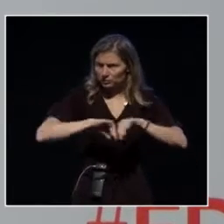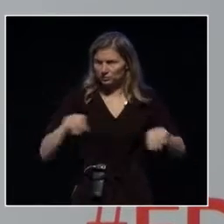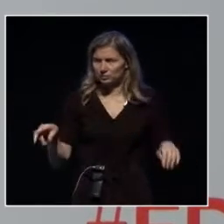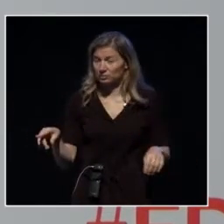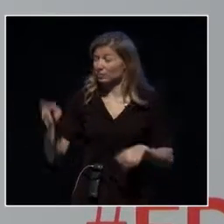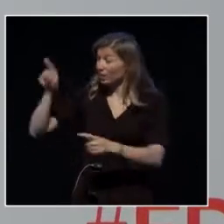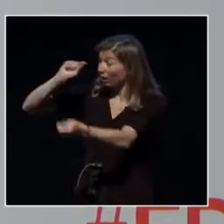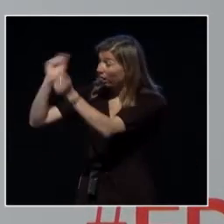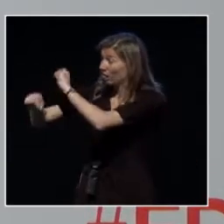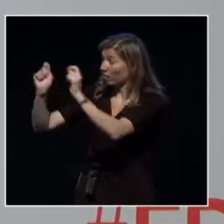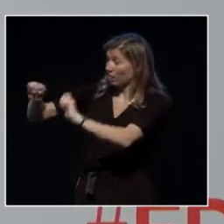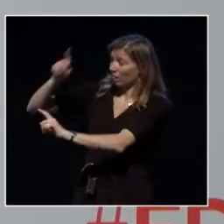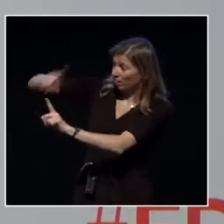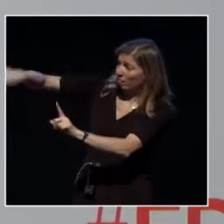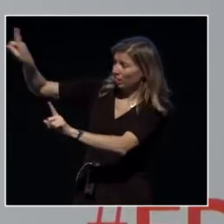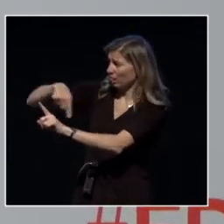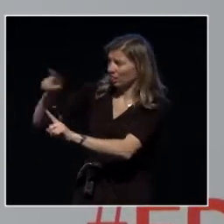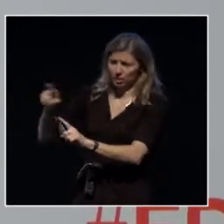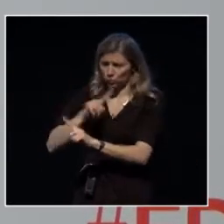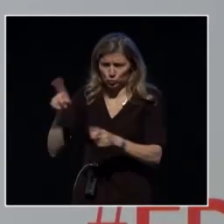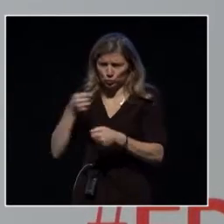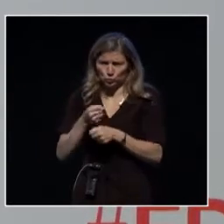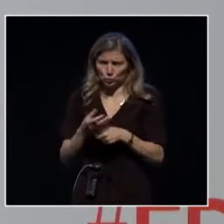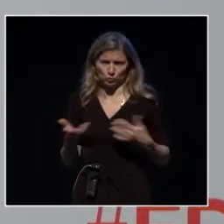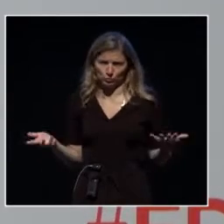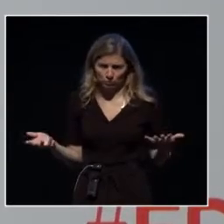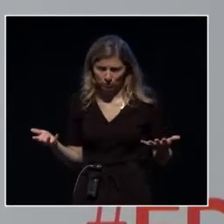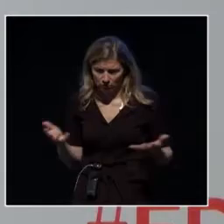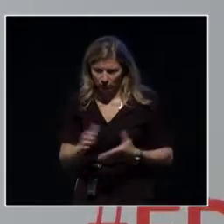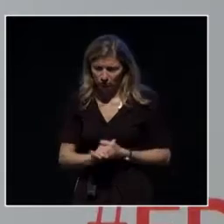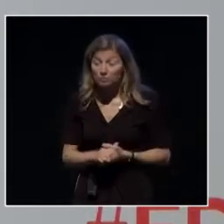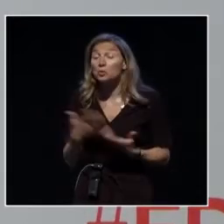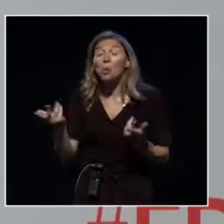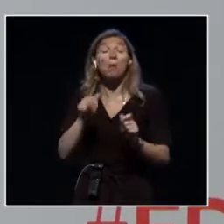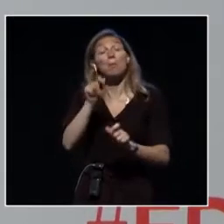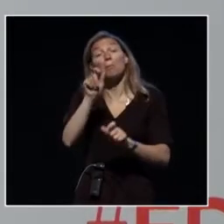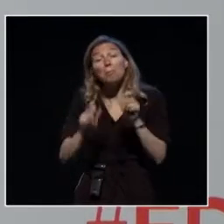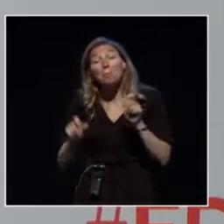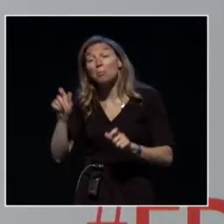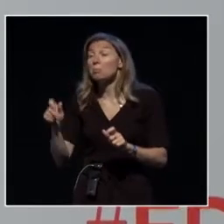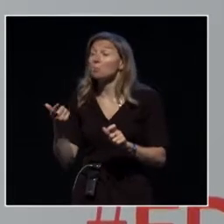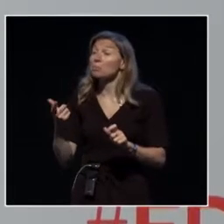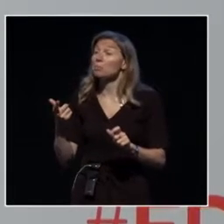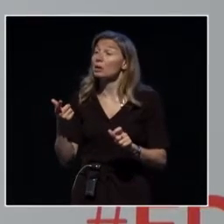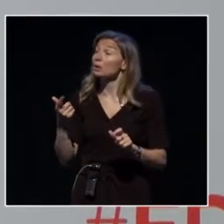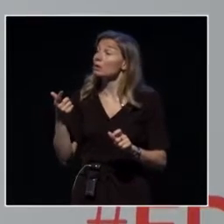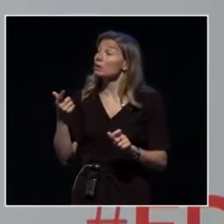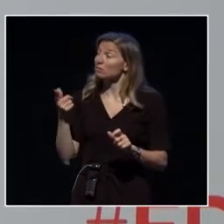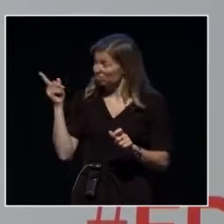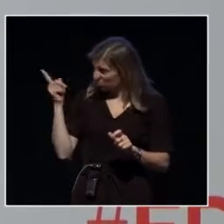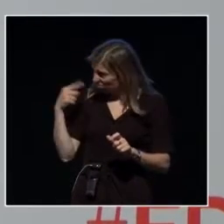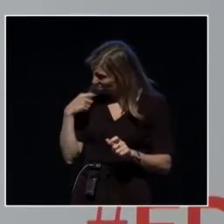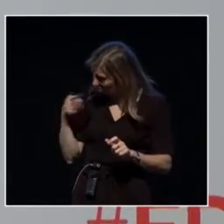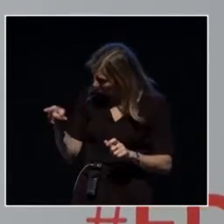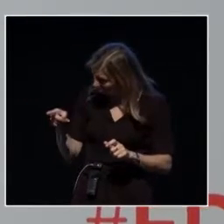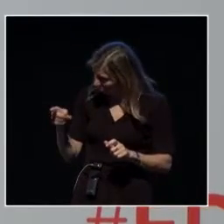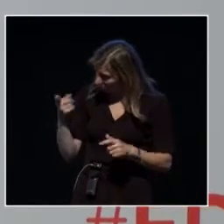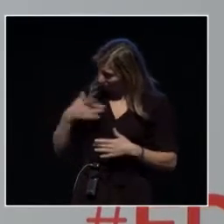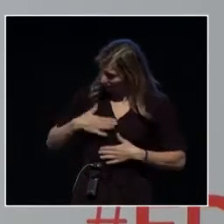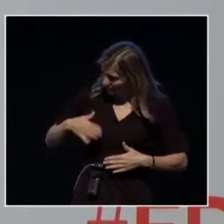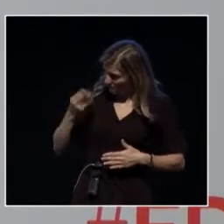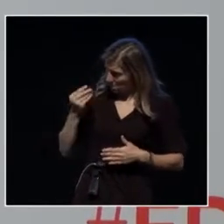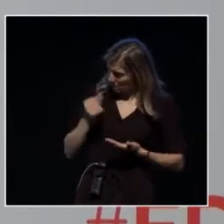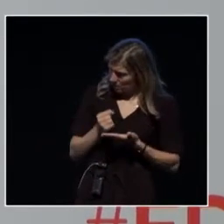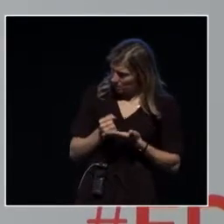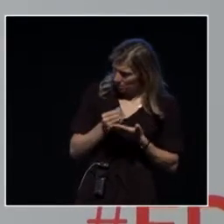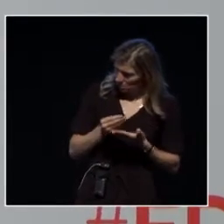raise questions that, you think poor people can take money and make a life for themselves? I said, yes, why not? If they can do that, why should you object